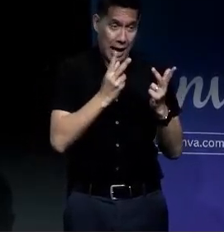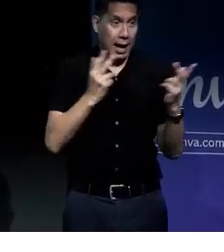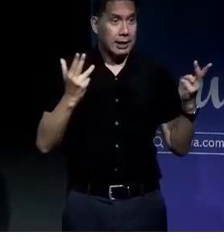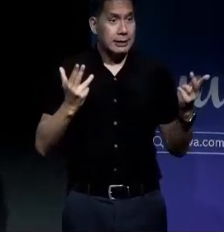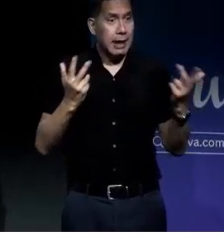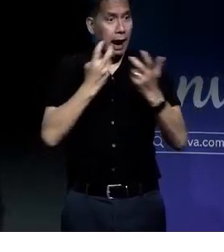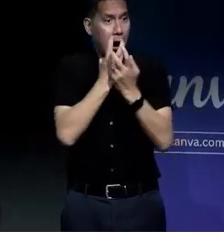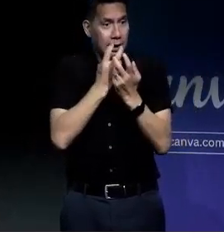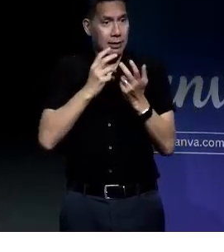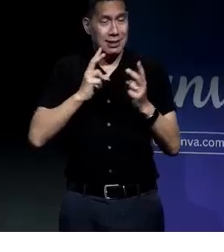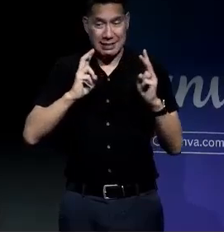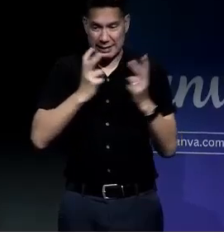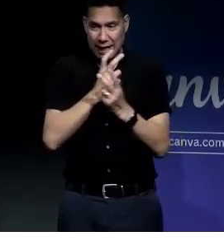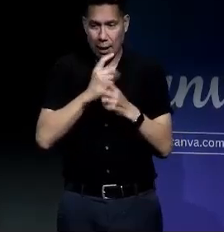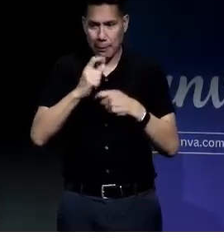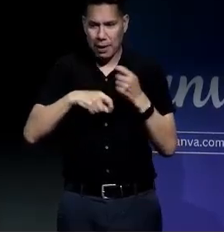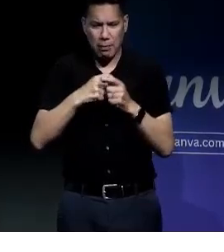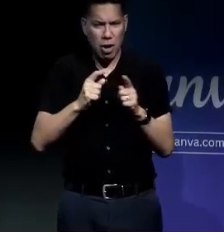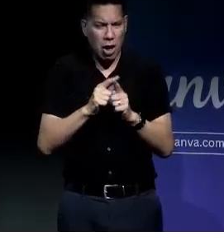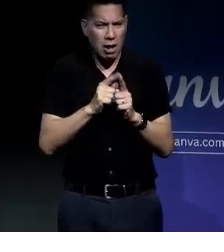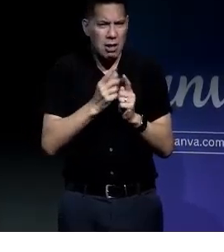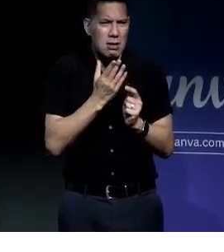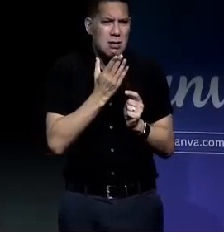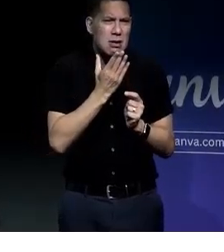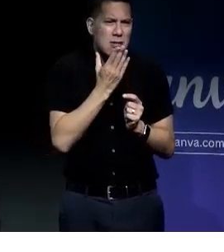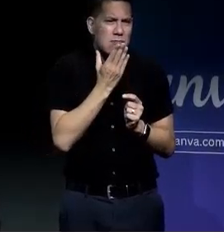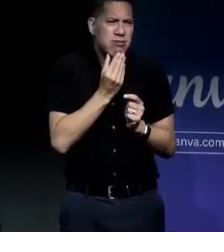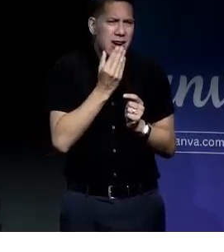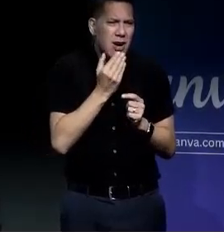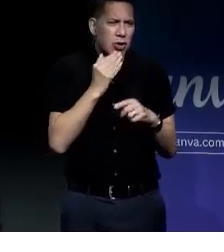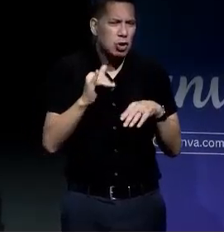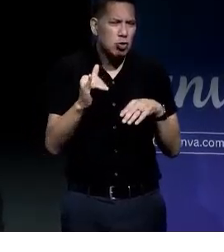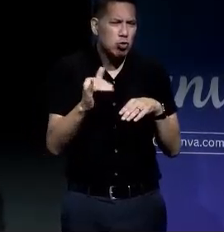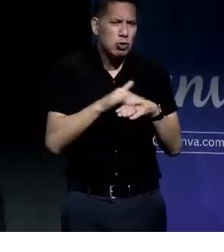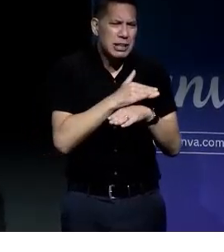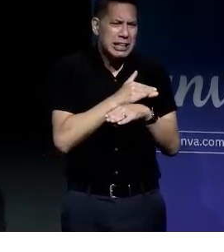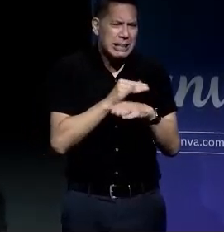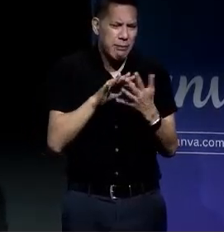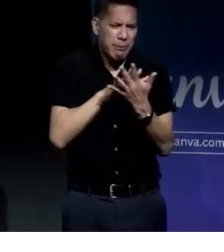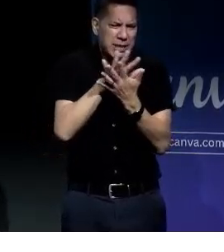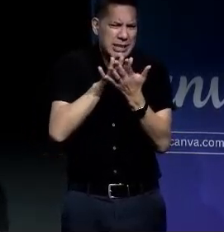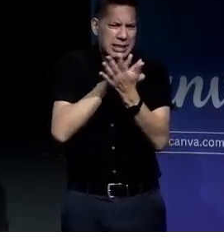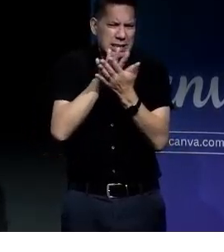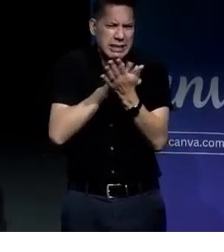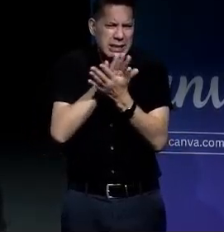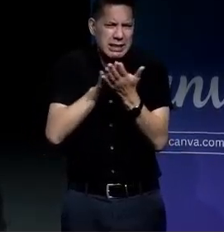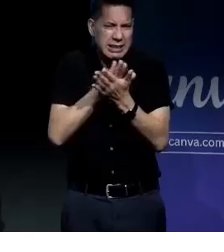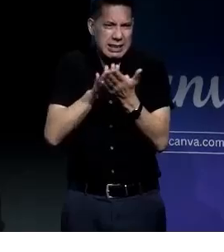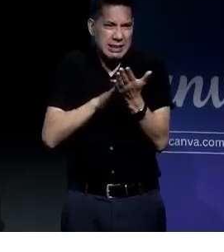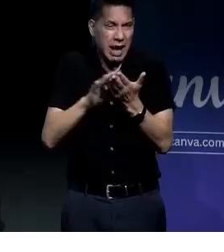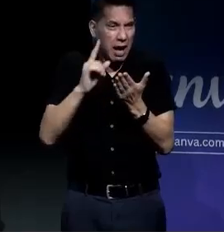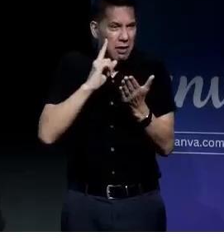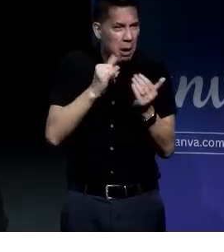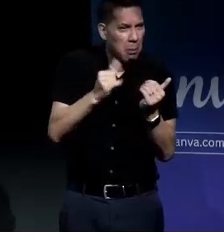mode it just turns into like a browny green sludge. And I thought they could have probably done something better with